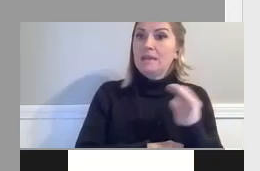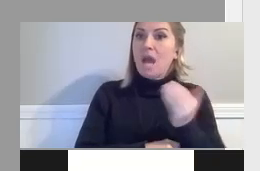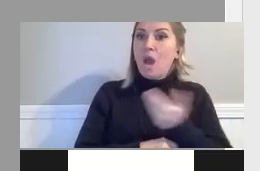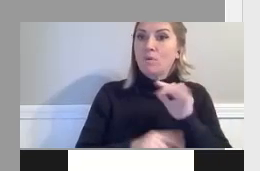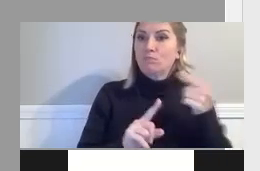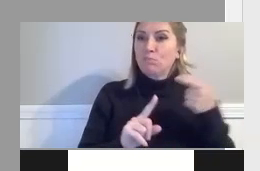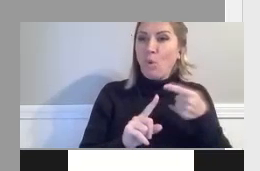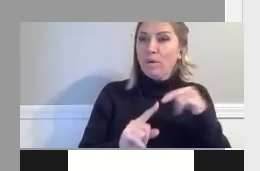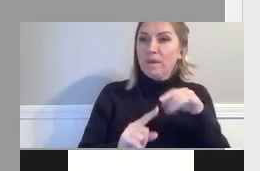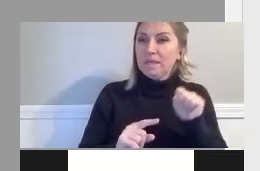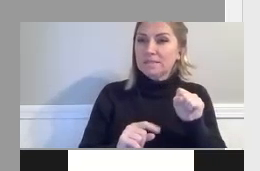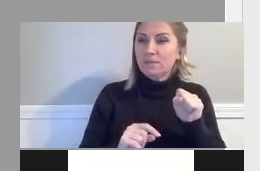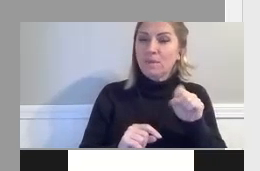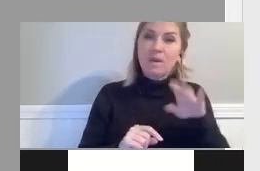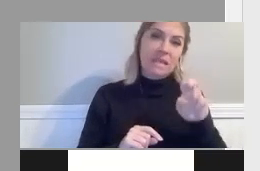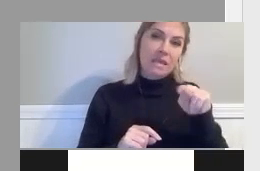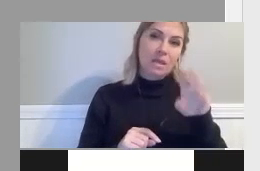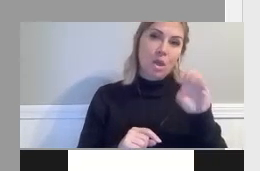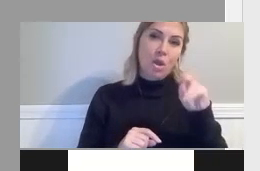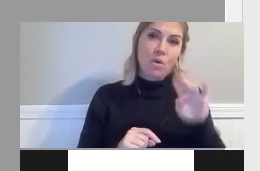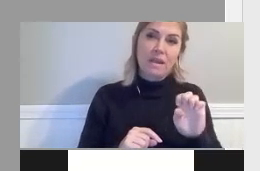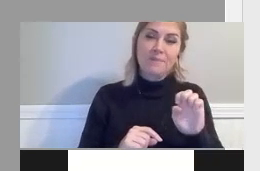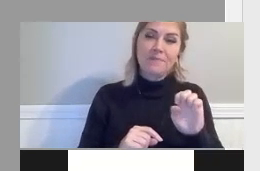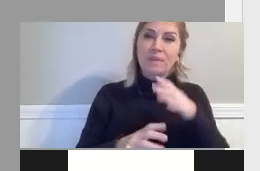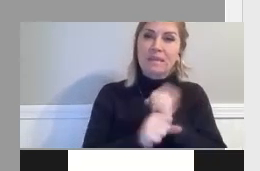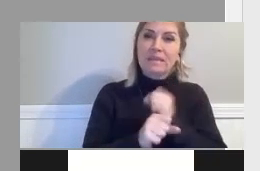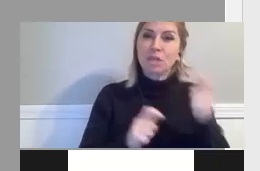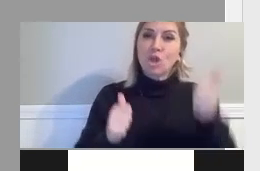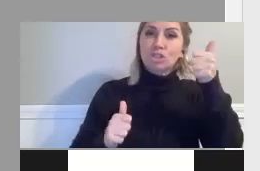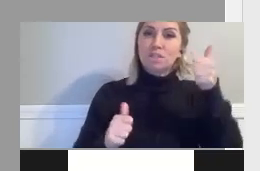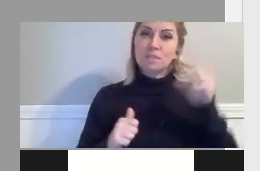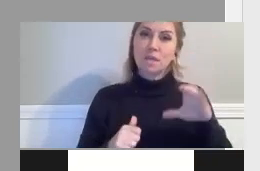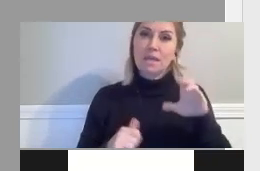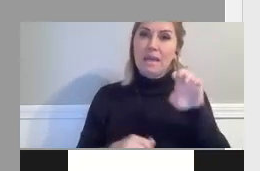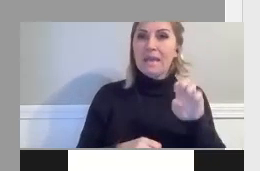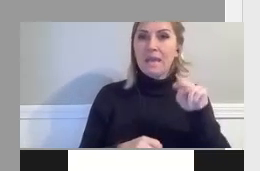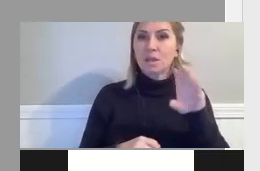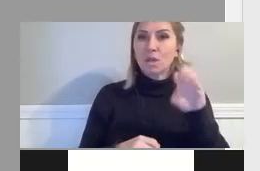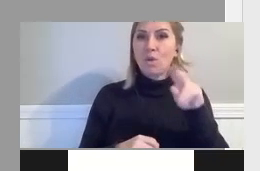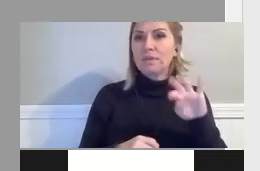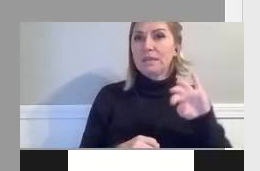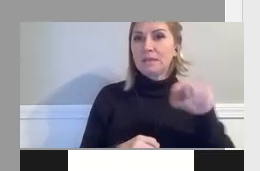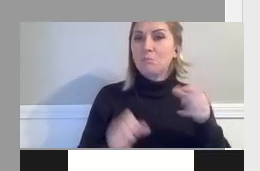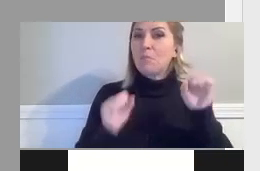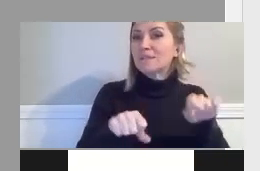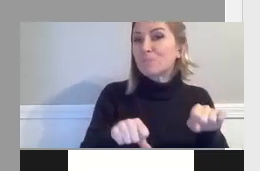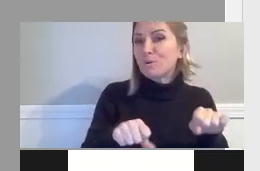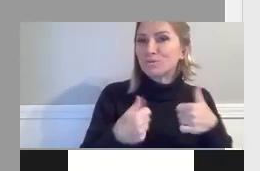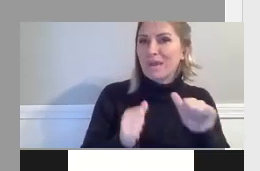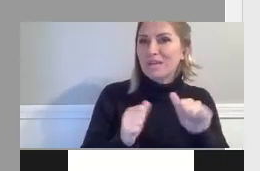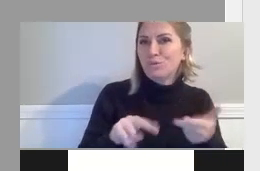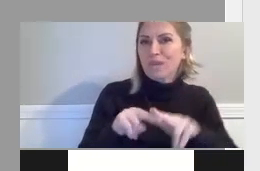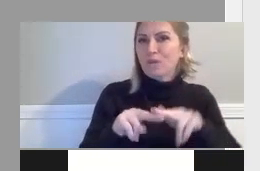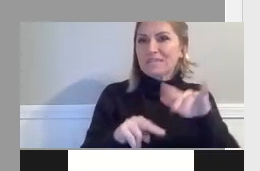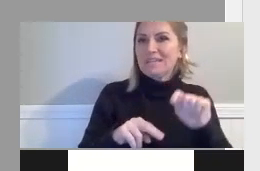to encode it such that we get the largest possible encoding possible, where I want to increase my size of my file, then that